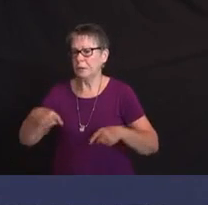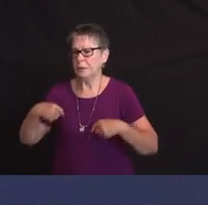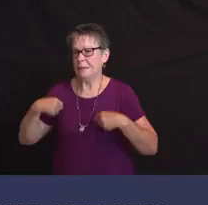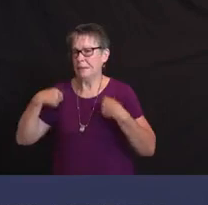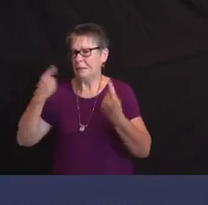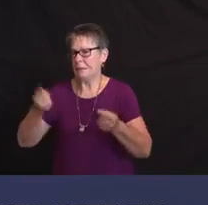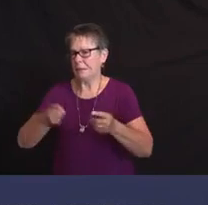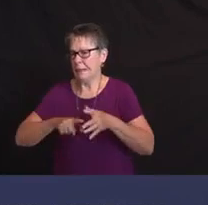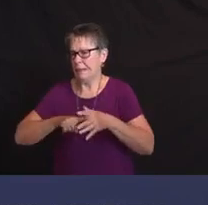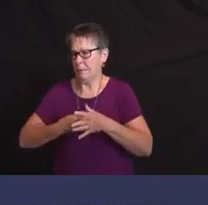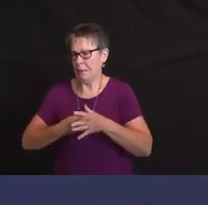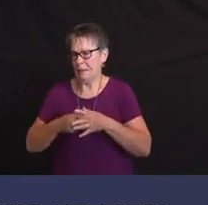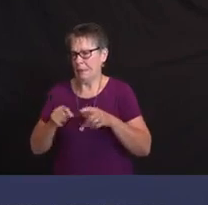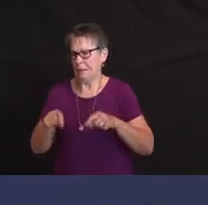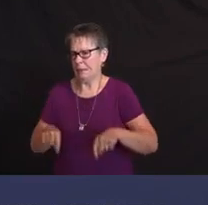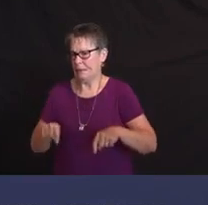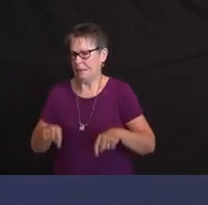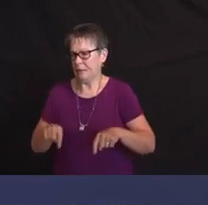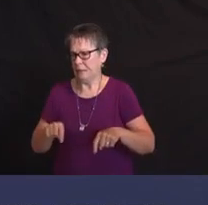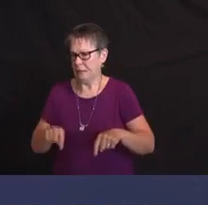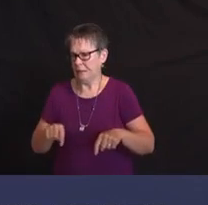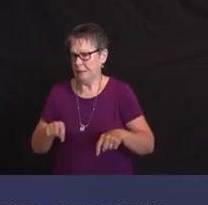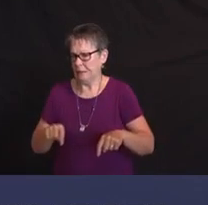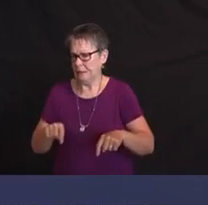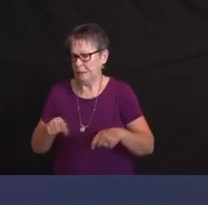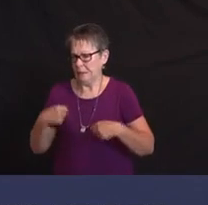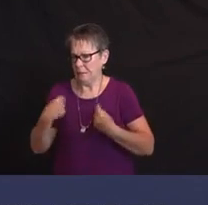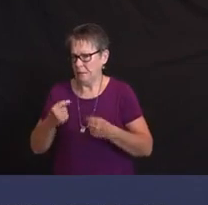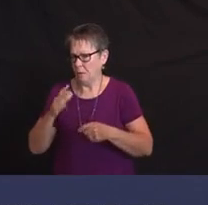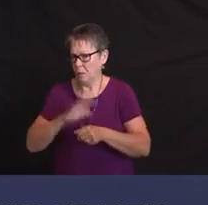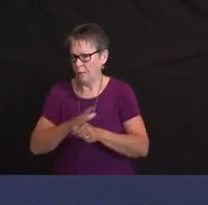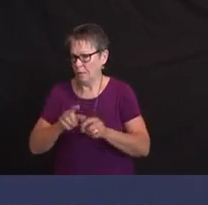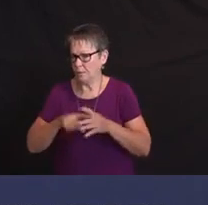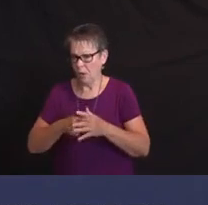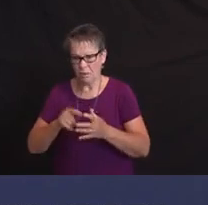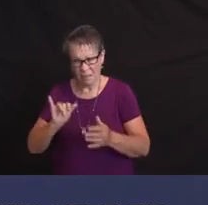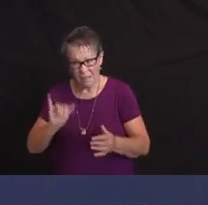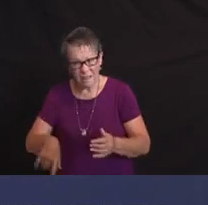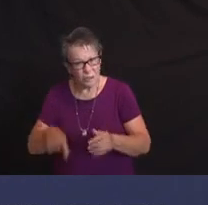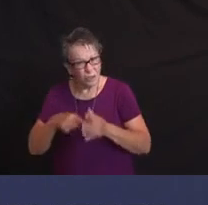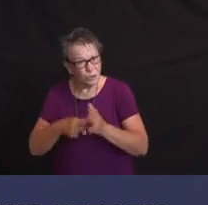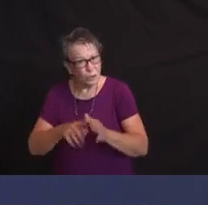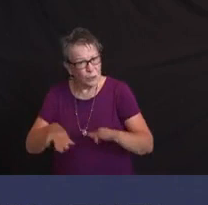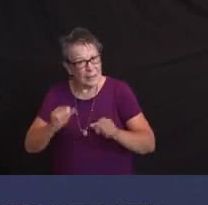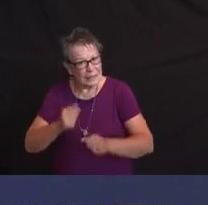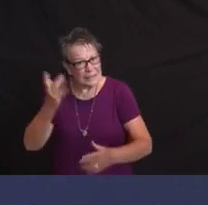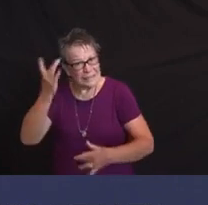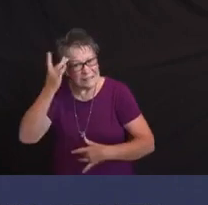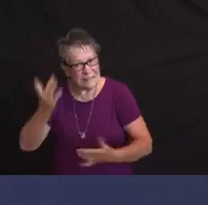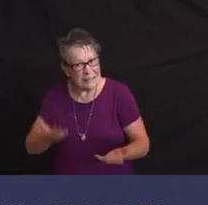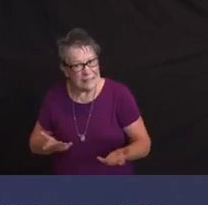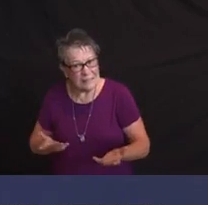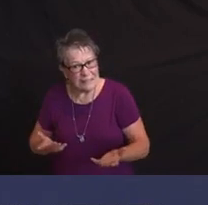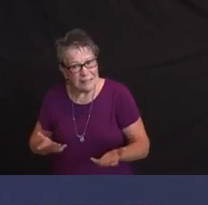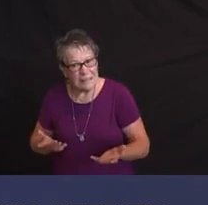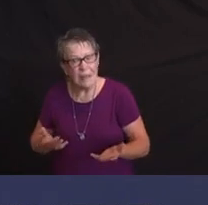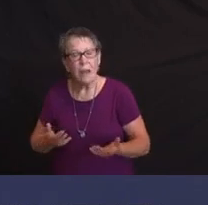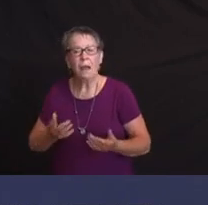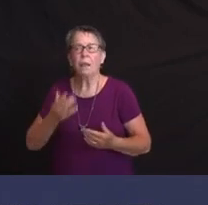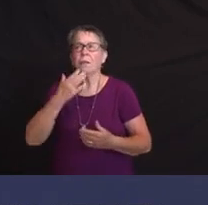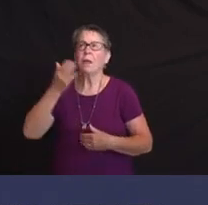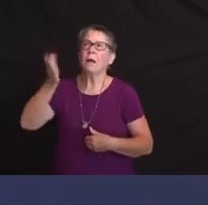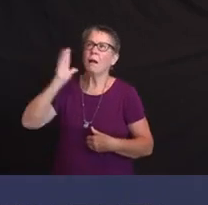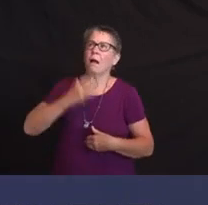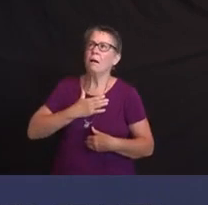these kids. Thankfully, thank God, as I mentioned earlier, only 7 losses of life. God bless each of those precious